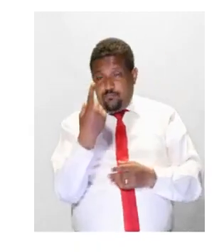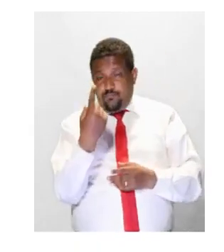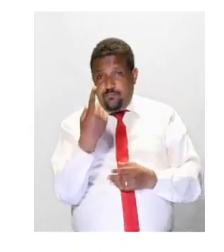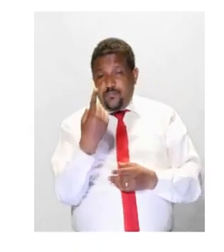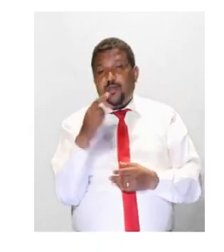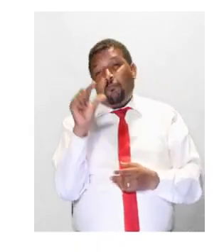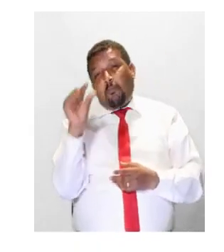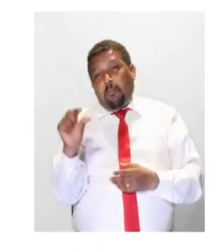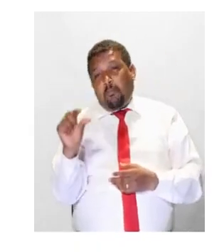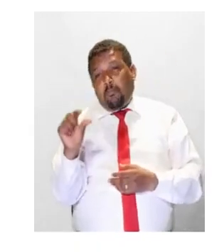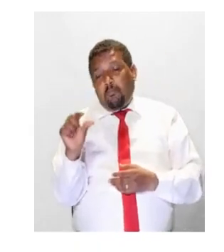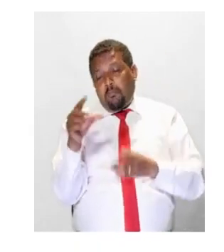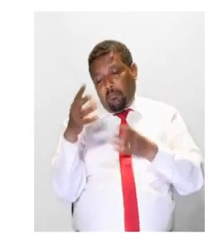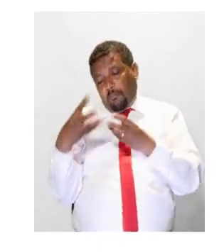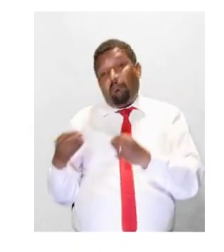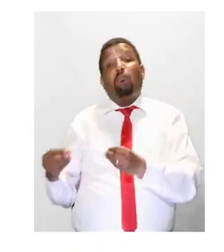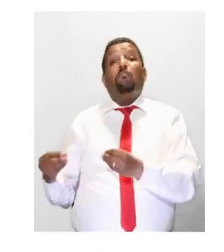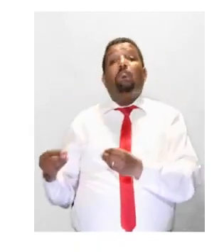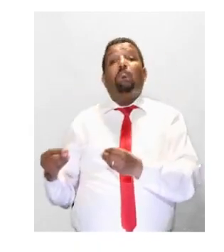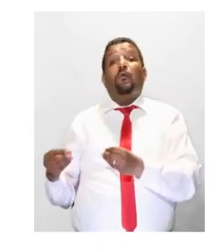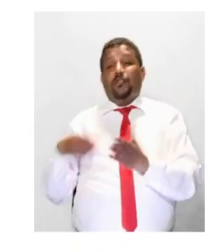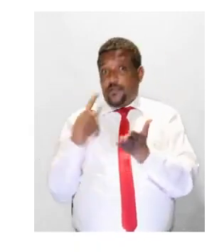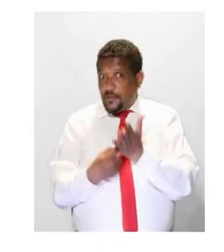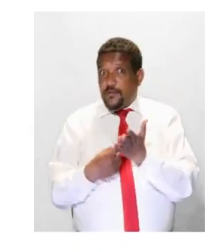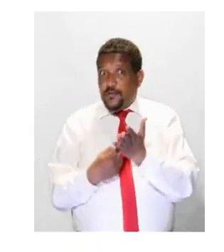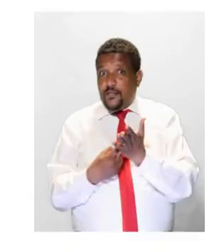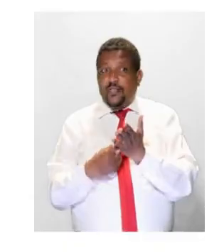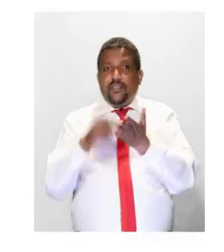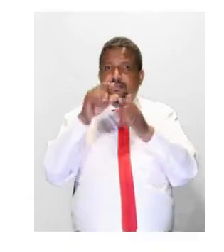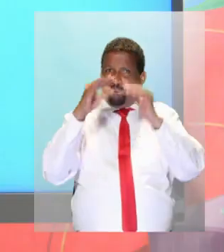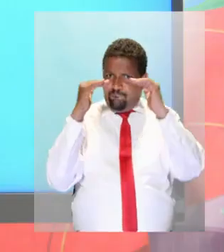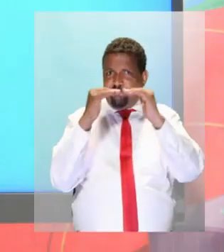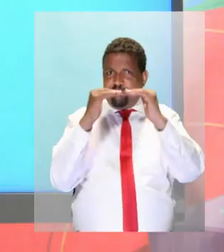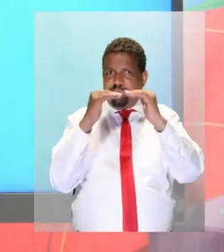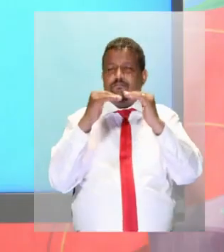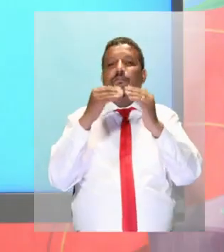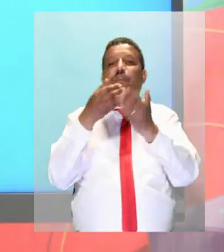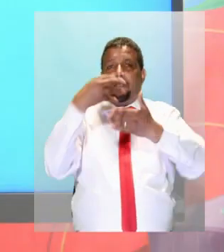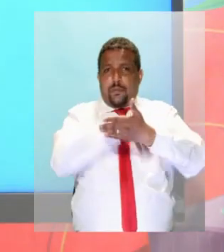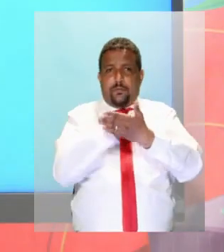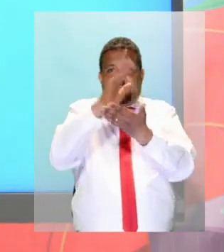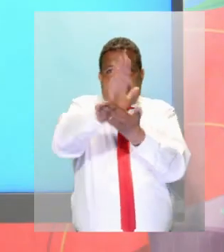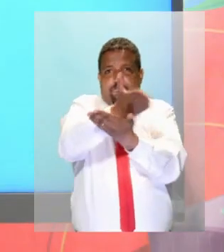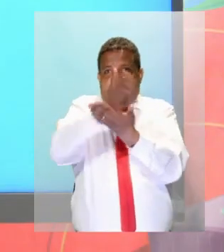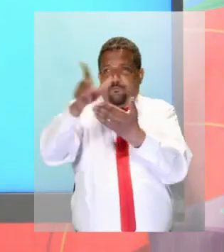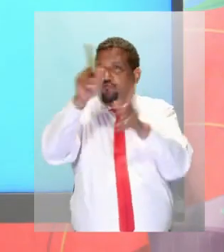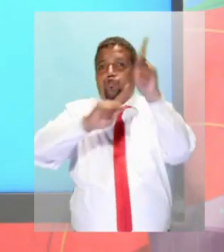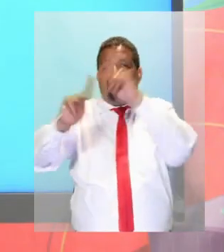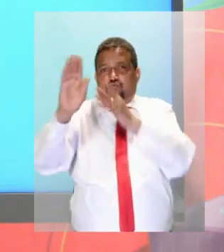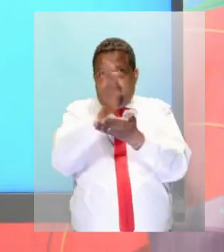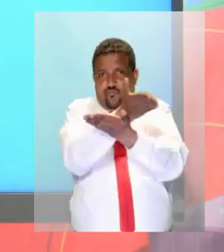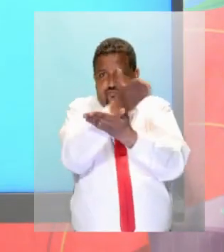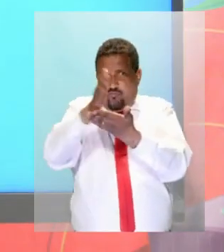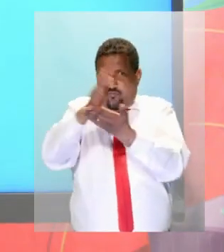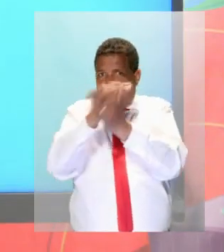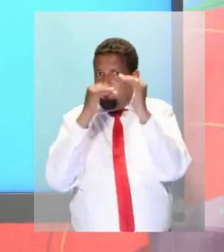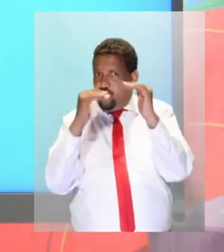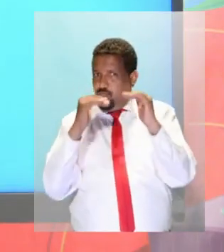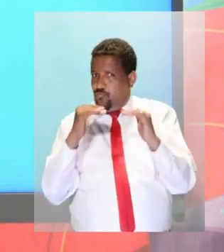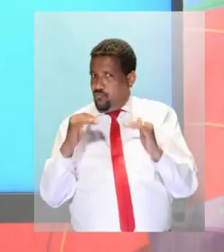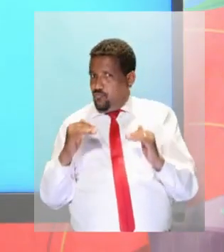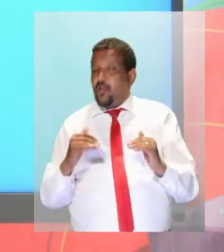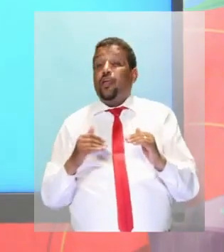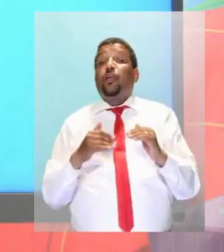with the small capitals. There is fair distribution of income among the society. When we see the disadvantage of the command